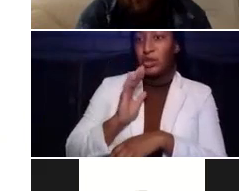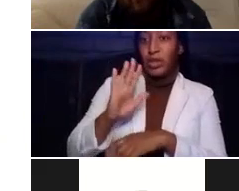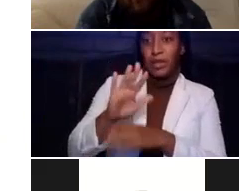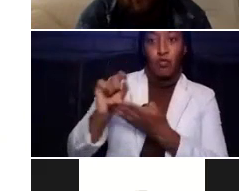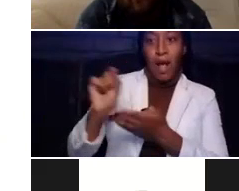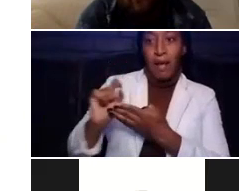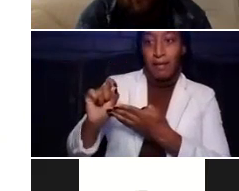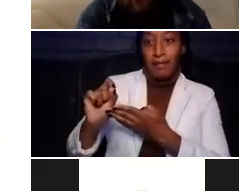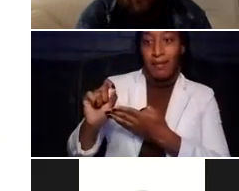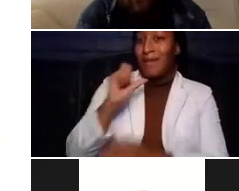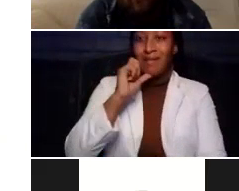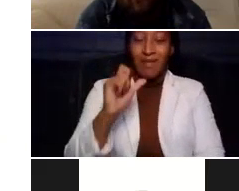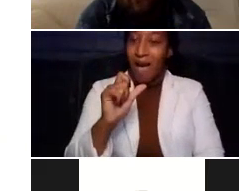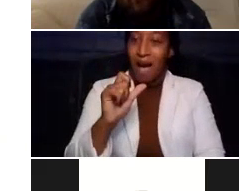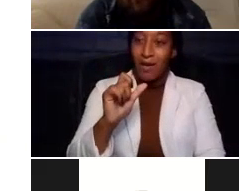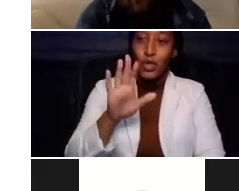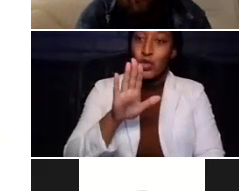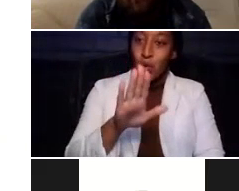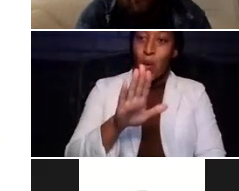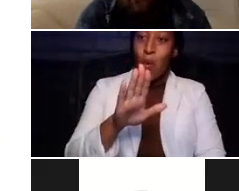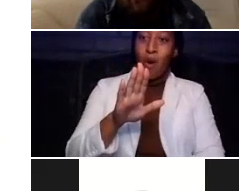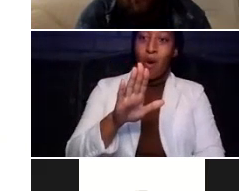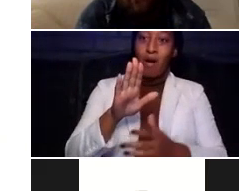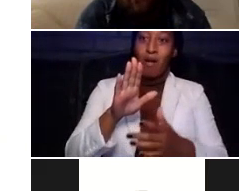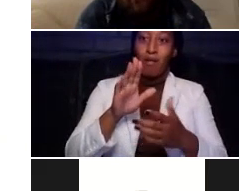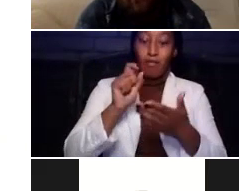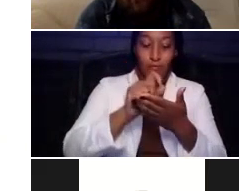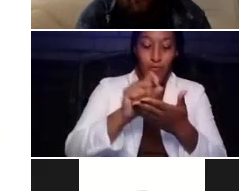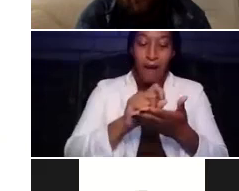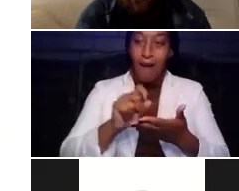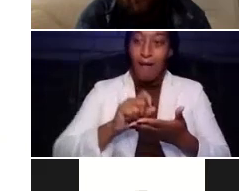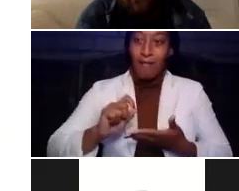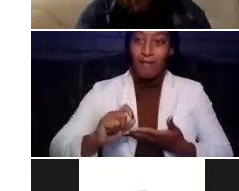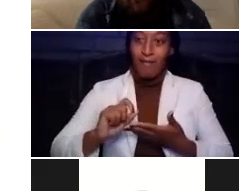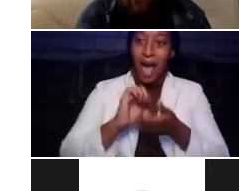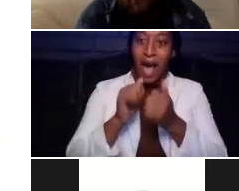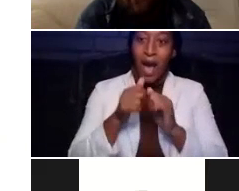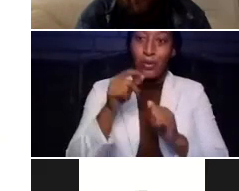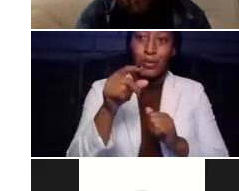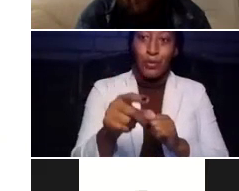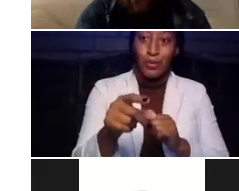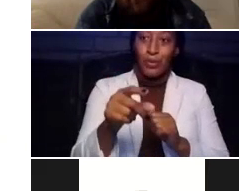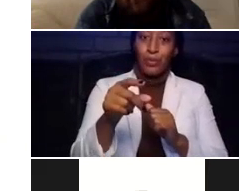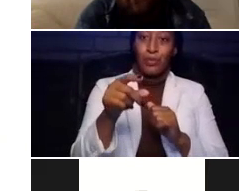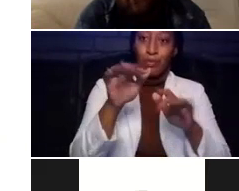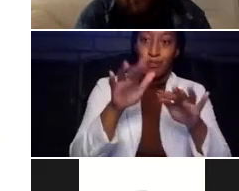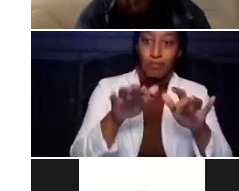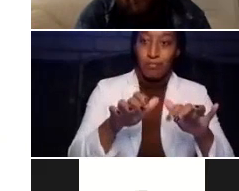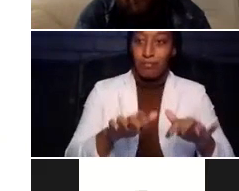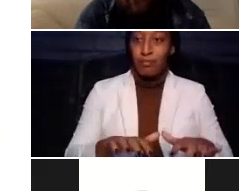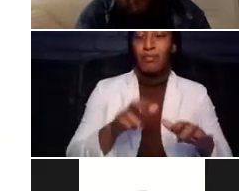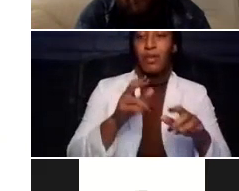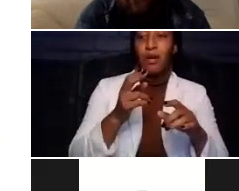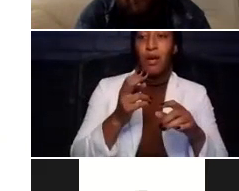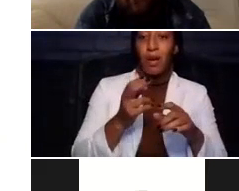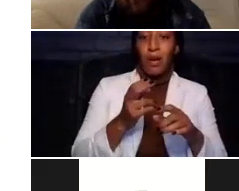own? Are you over quoting? I tell students I operate with a kind of a